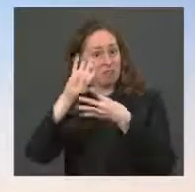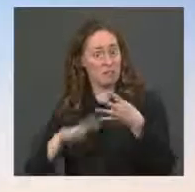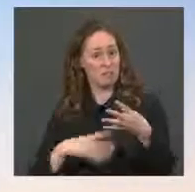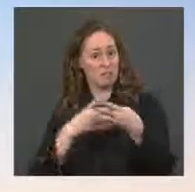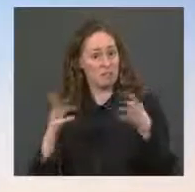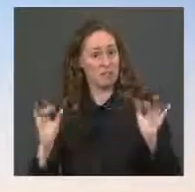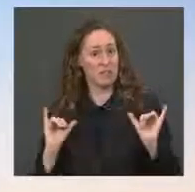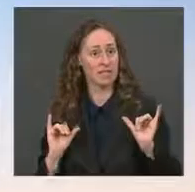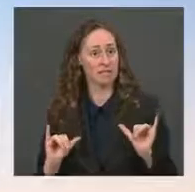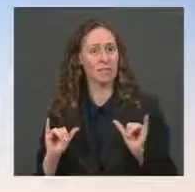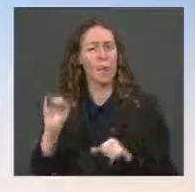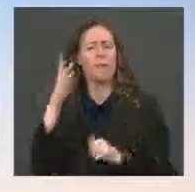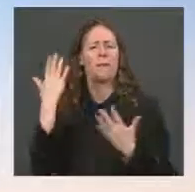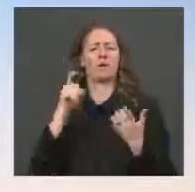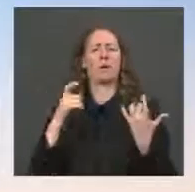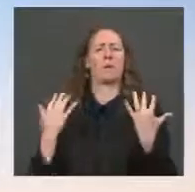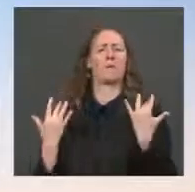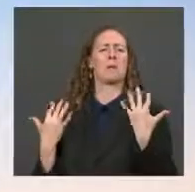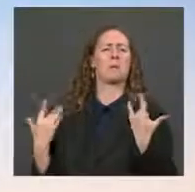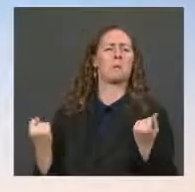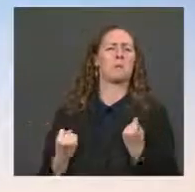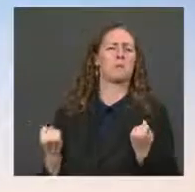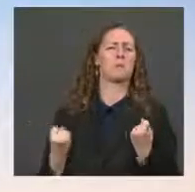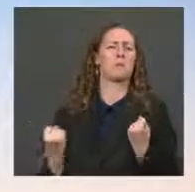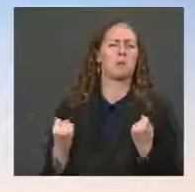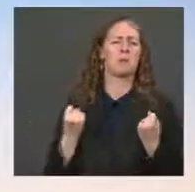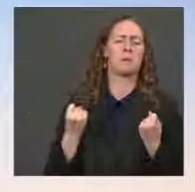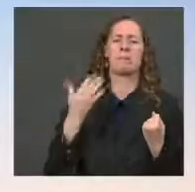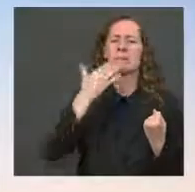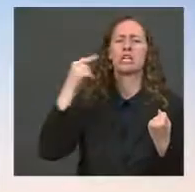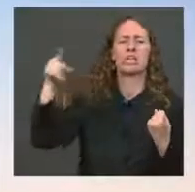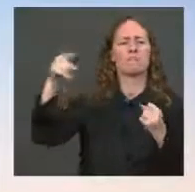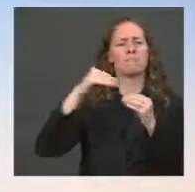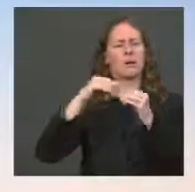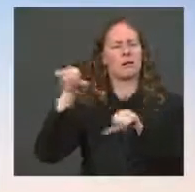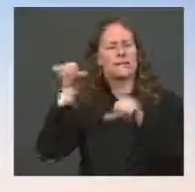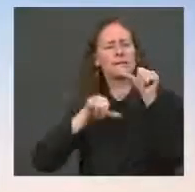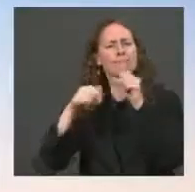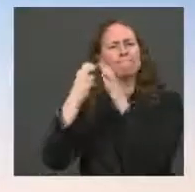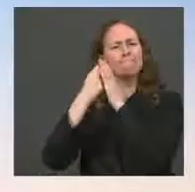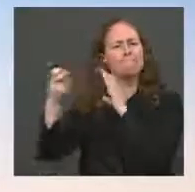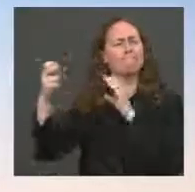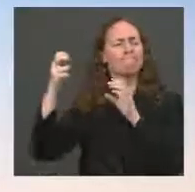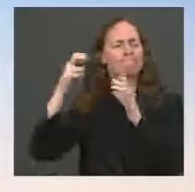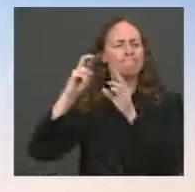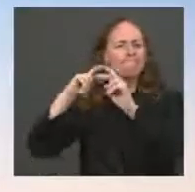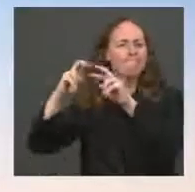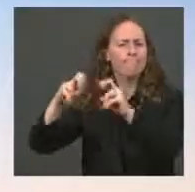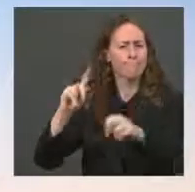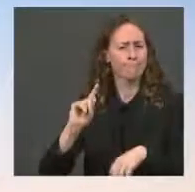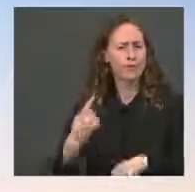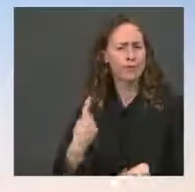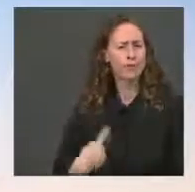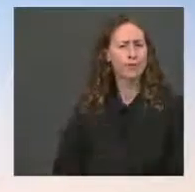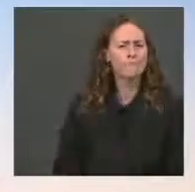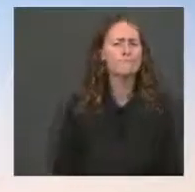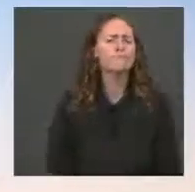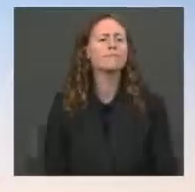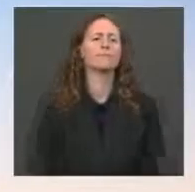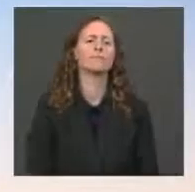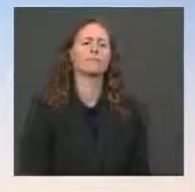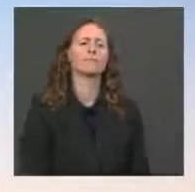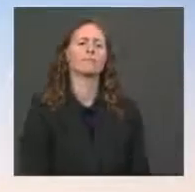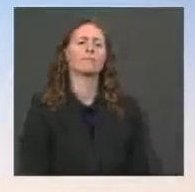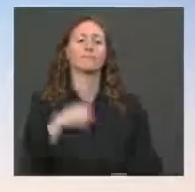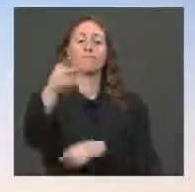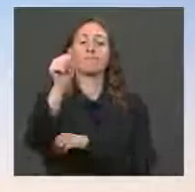wait more in order to get more of a scientific consensus behind that policy? Well, first I would say, on August 18th, so